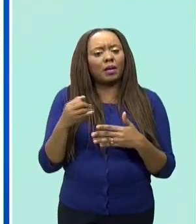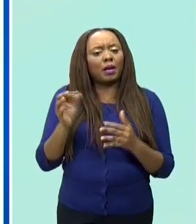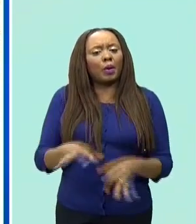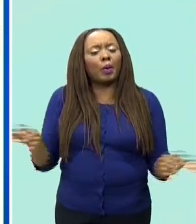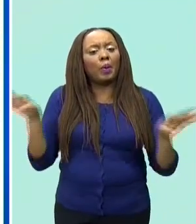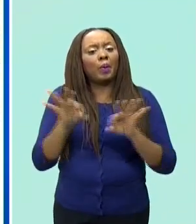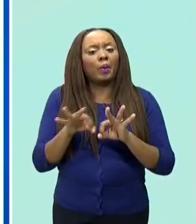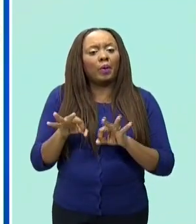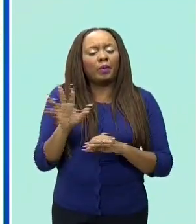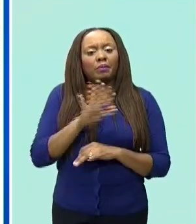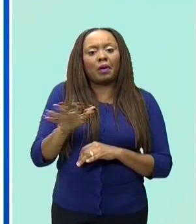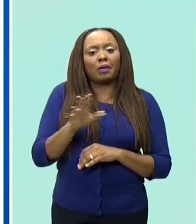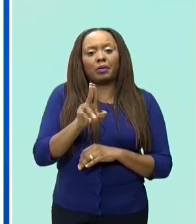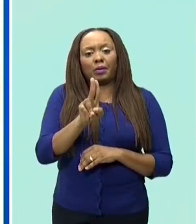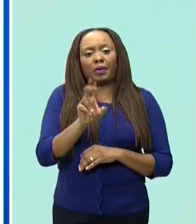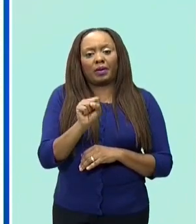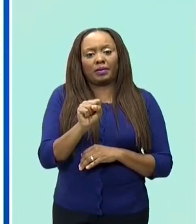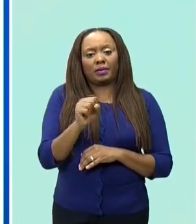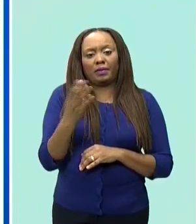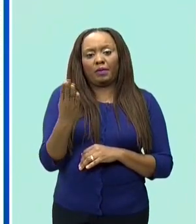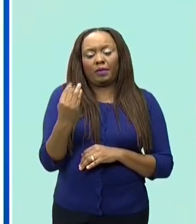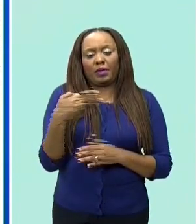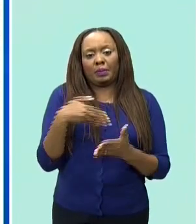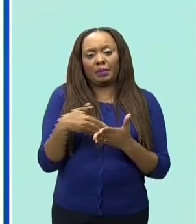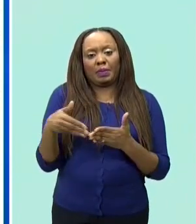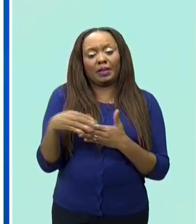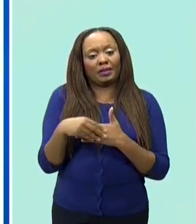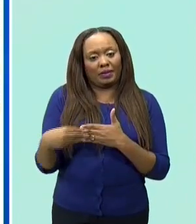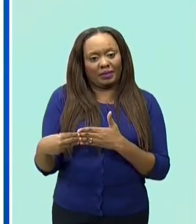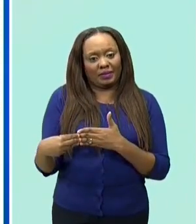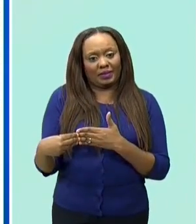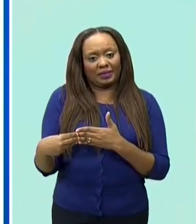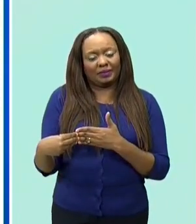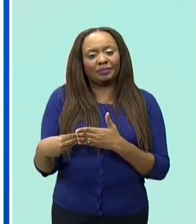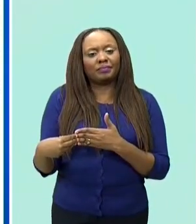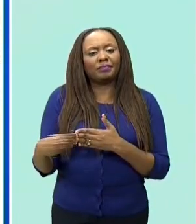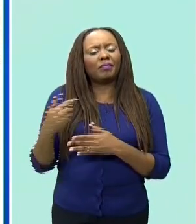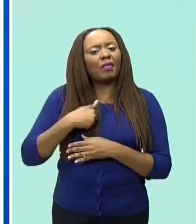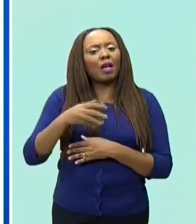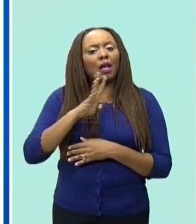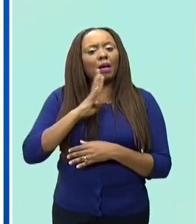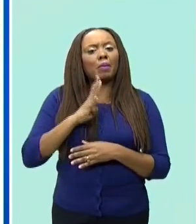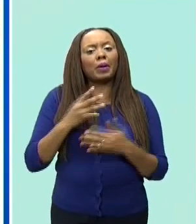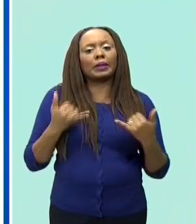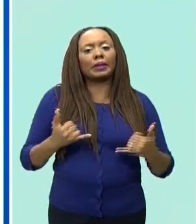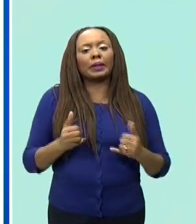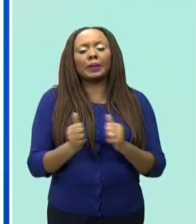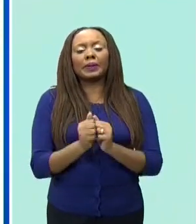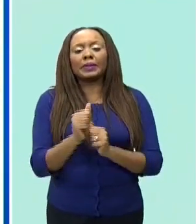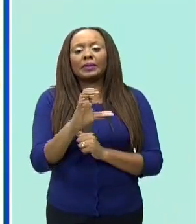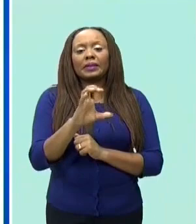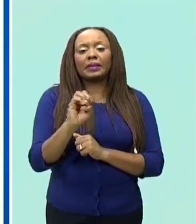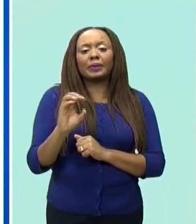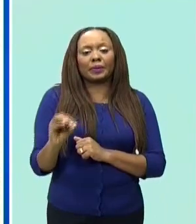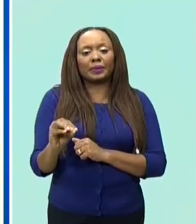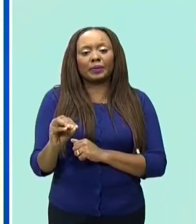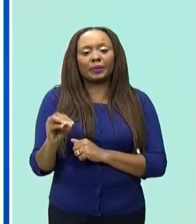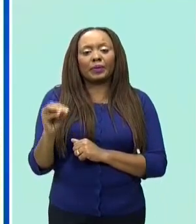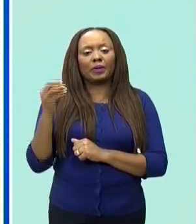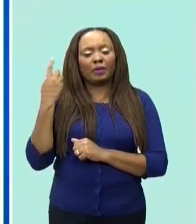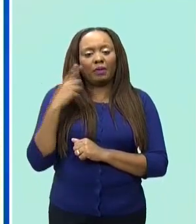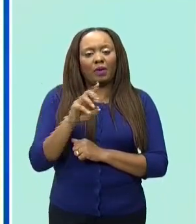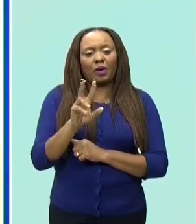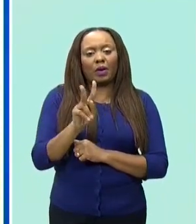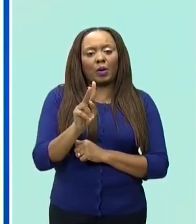this Koyman project is valued at some US $14 million. Now, when I spoke to Chief Executive Officer of the